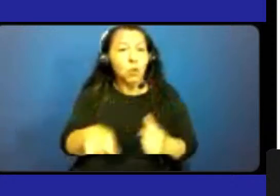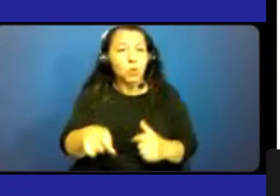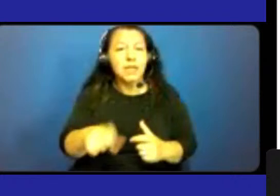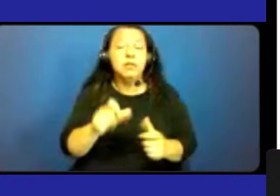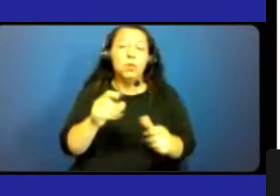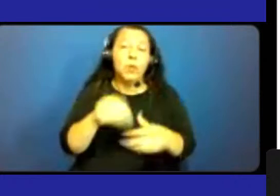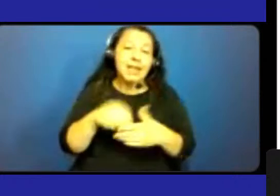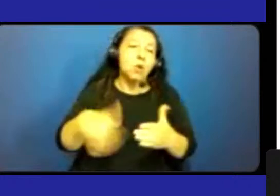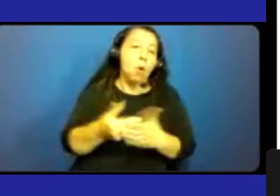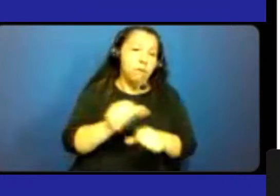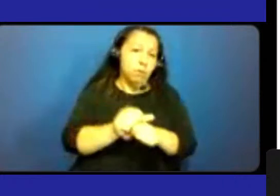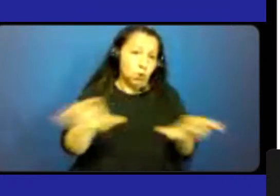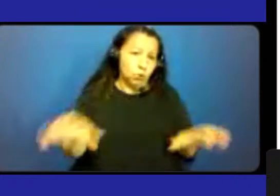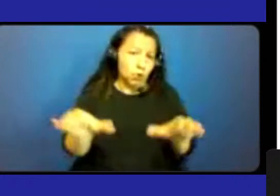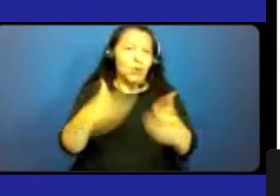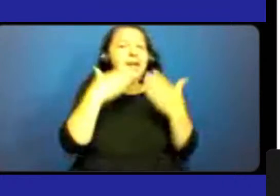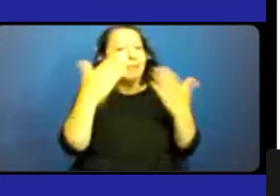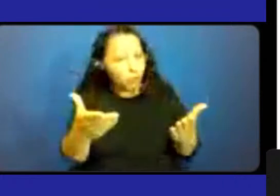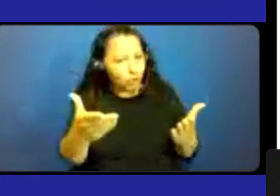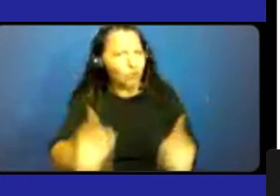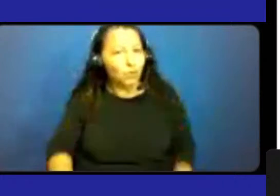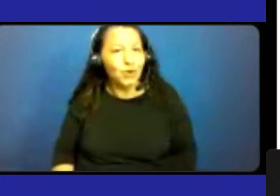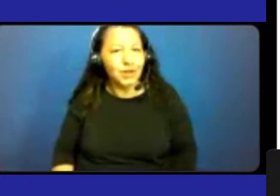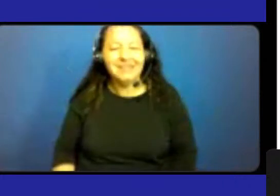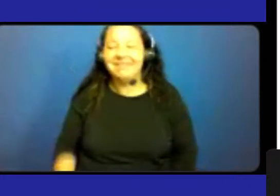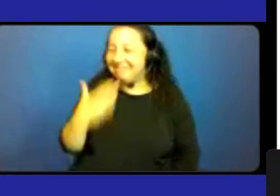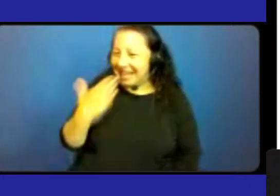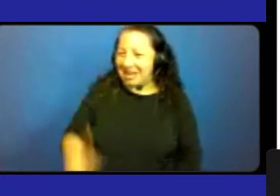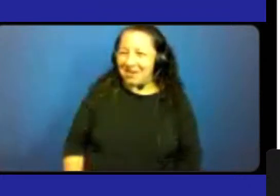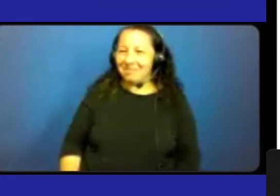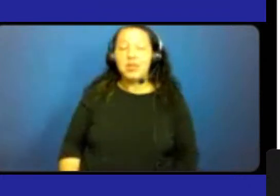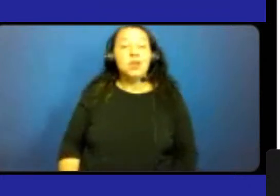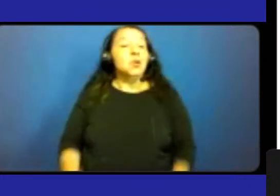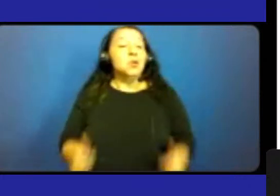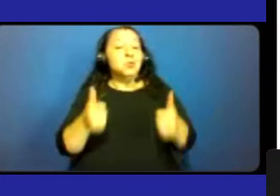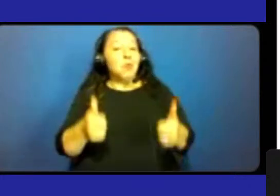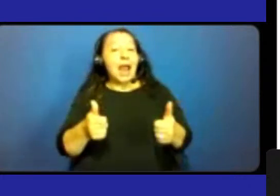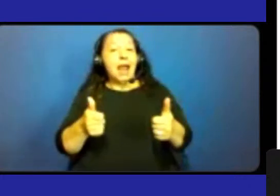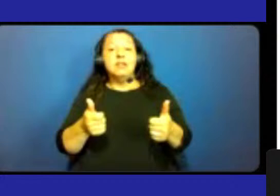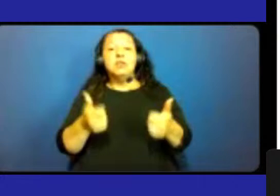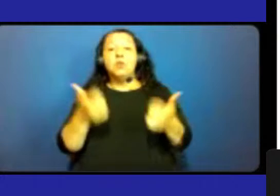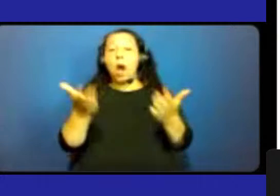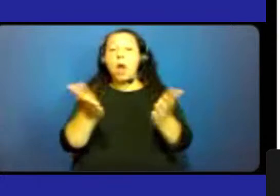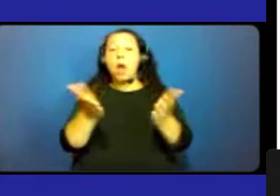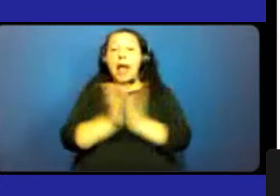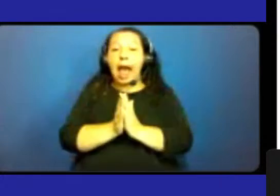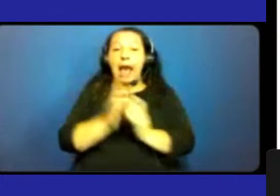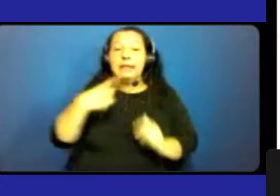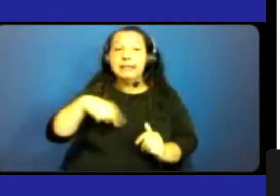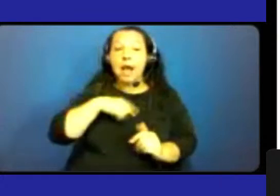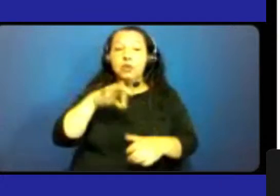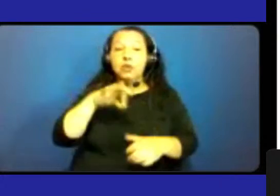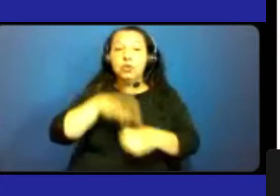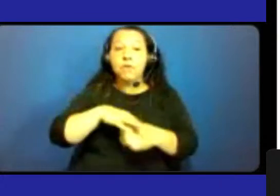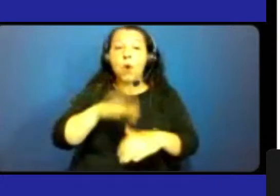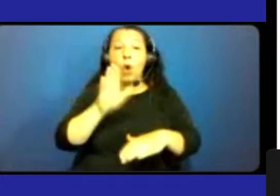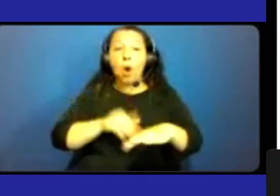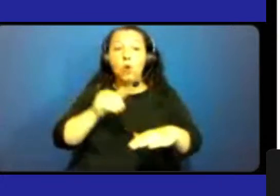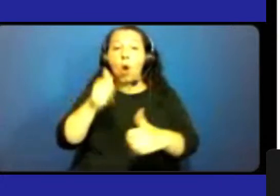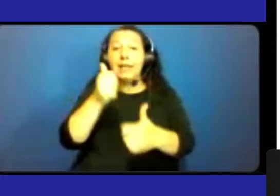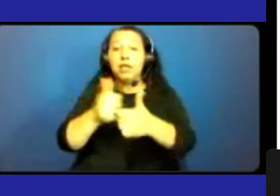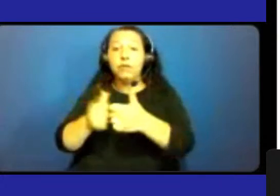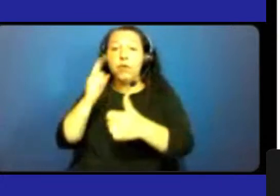we're doing. Thank you. Thank you. Well, great. So with that, I'm going to ask us to vote, and I'll call on each of you for your